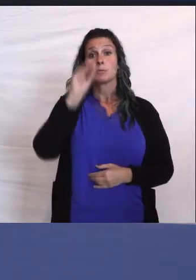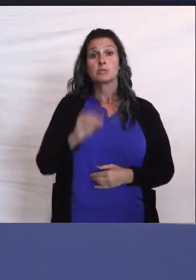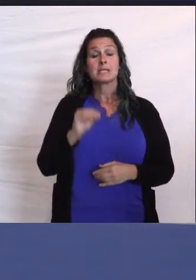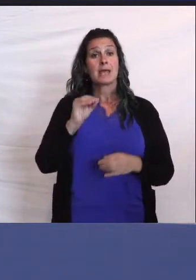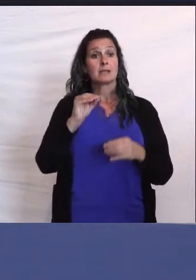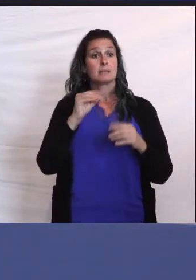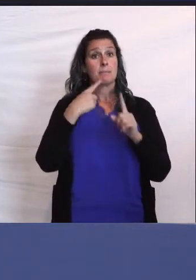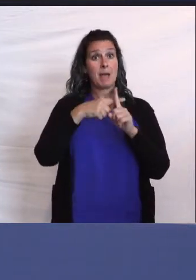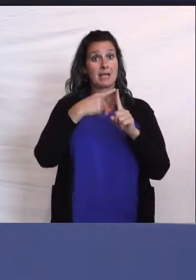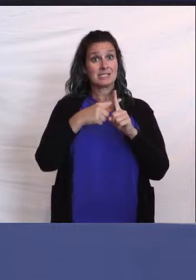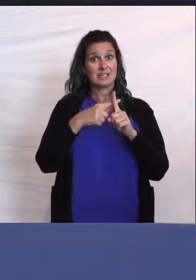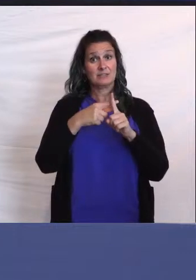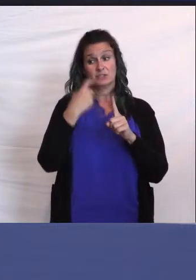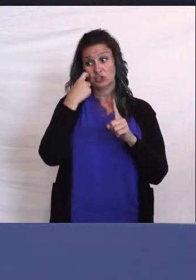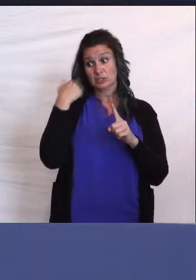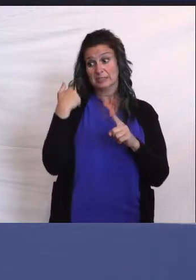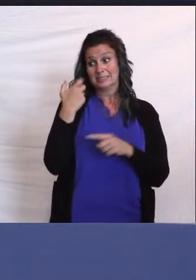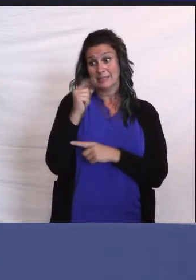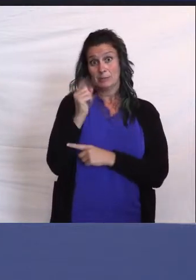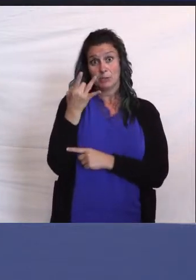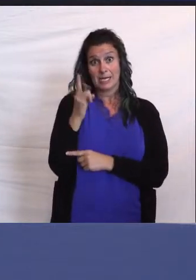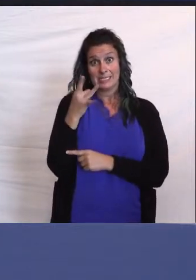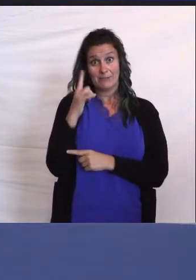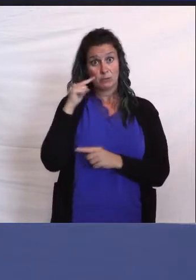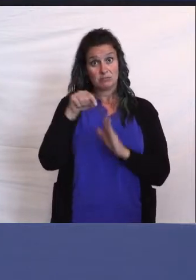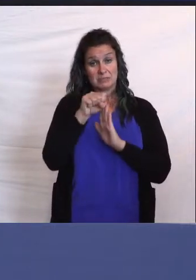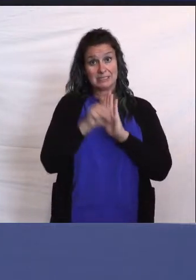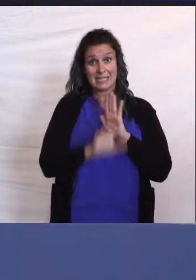as of September 18th for the state,